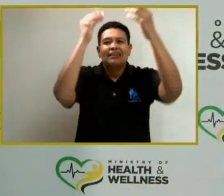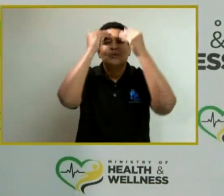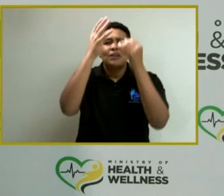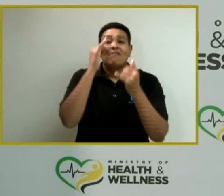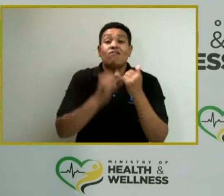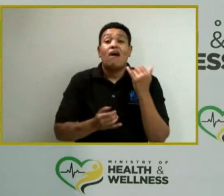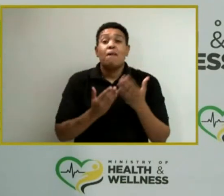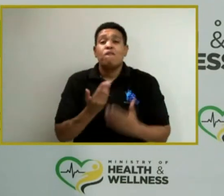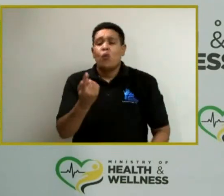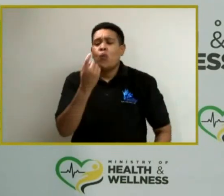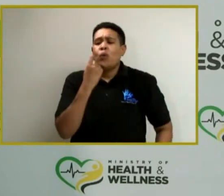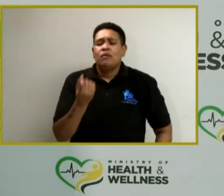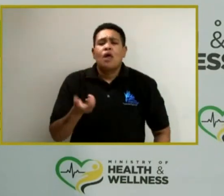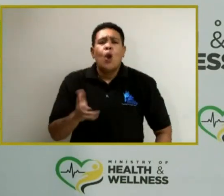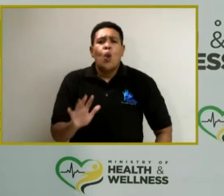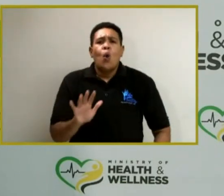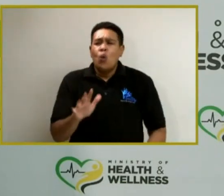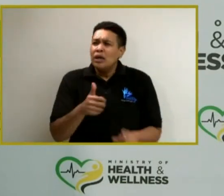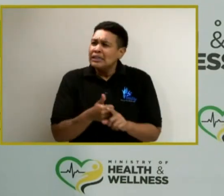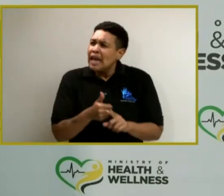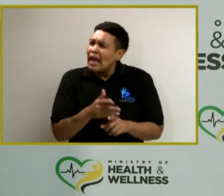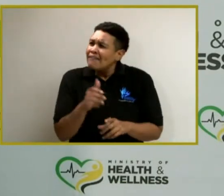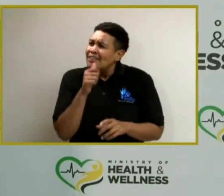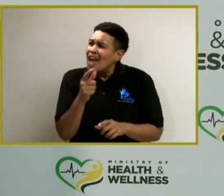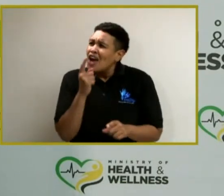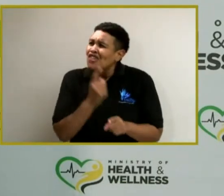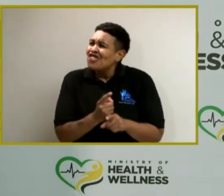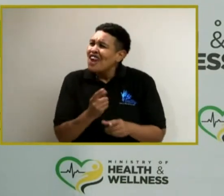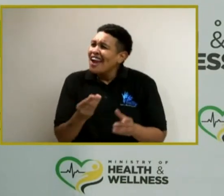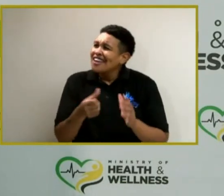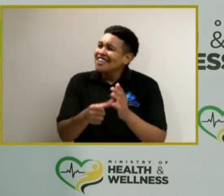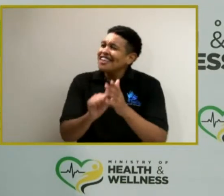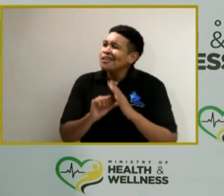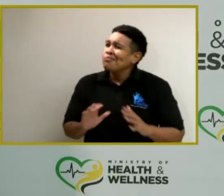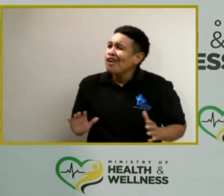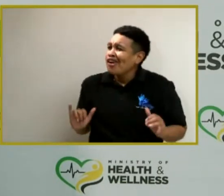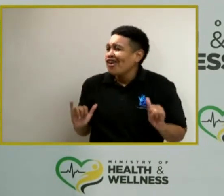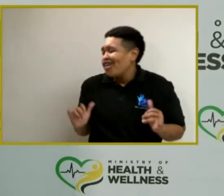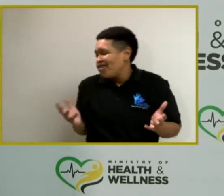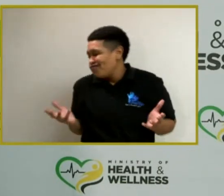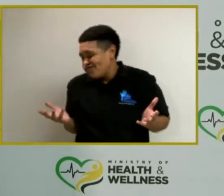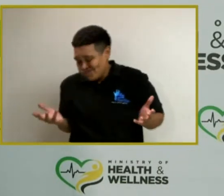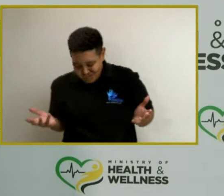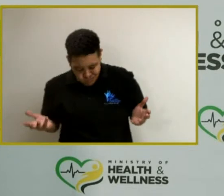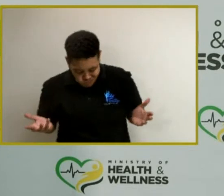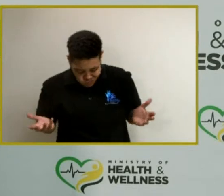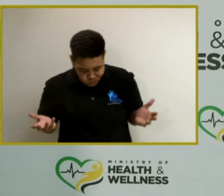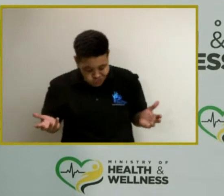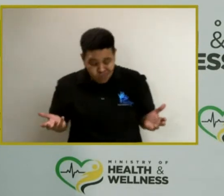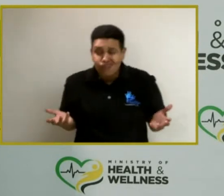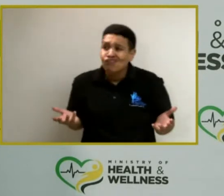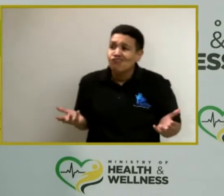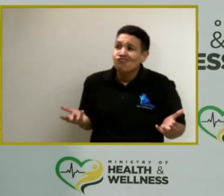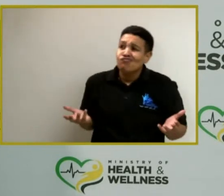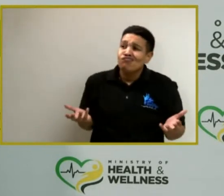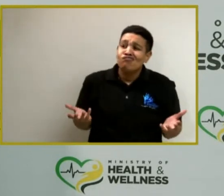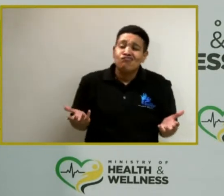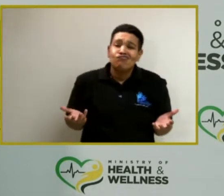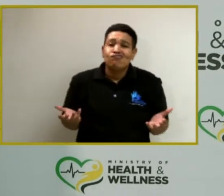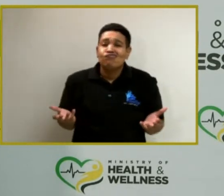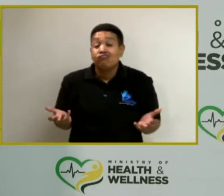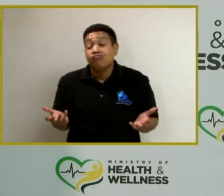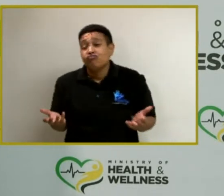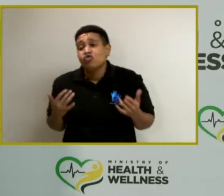that, you know, it's not correct to give the impression that somehow we have been,